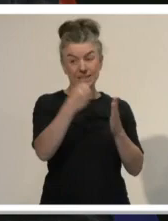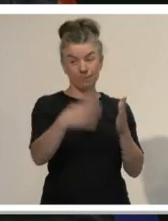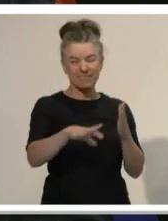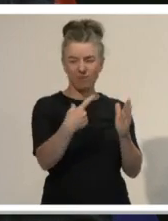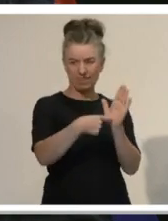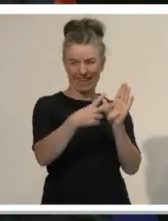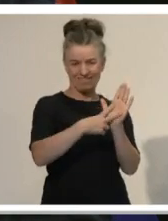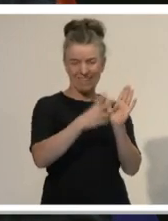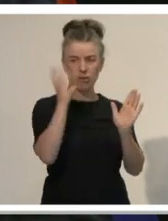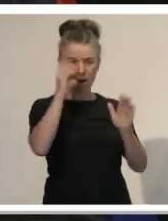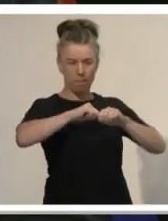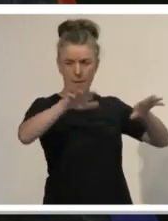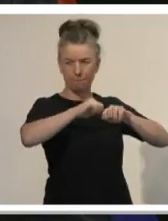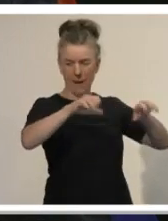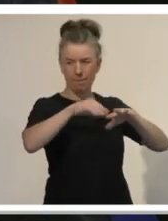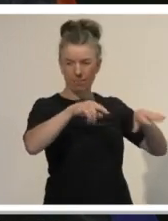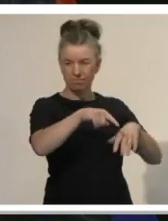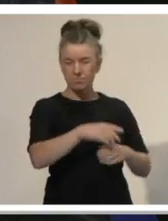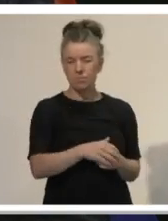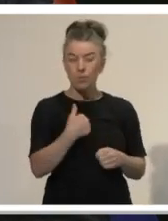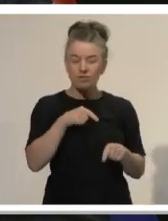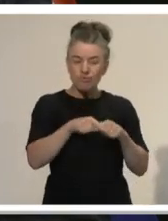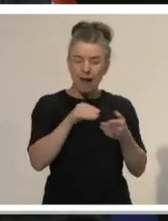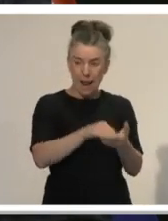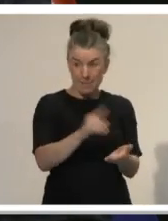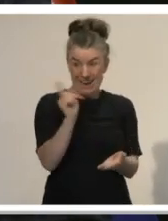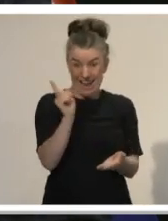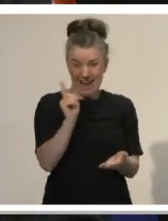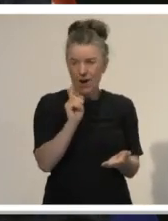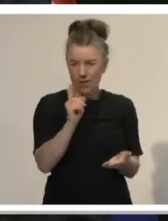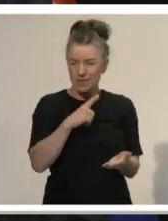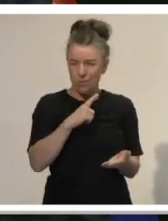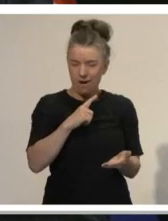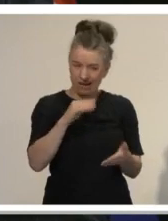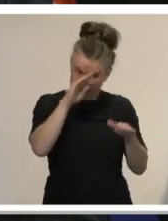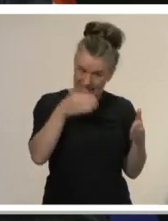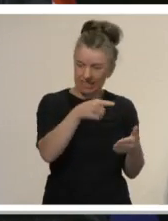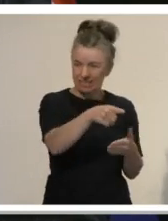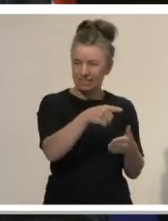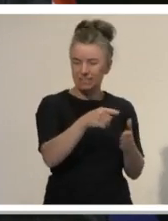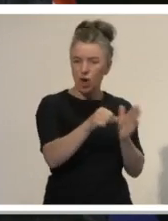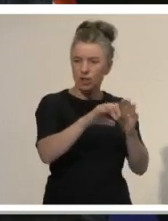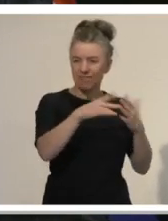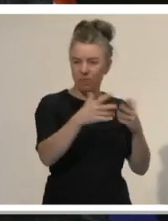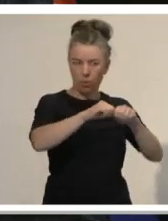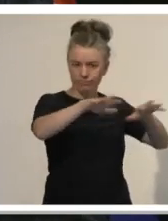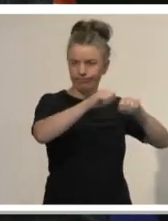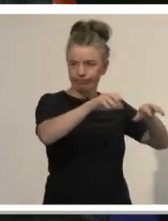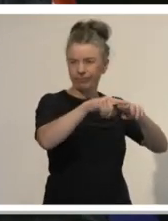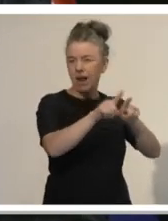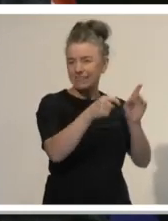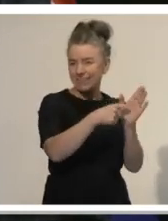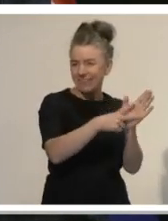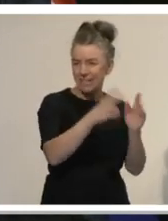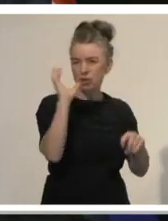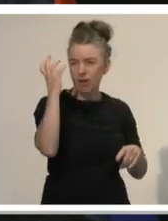broadcasters, and it is immediate relief that we're trying to get through. The flexibility that we have within that $11.1 million of